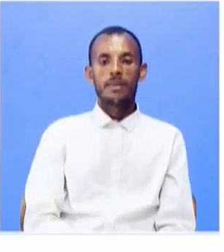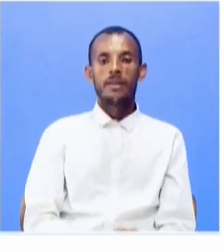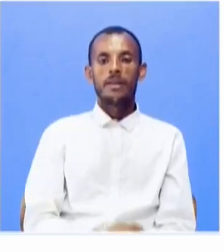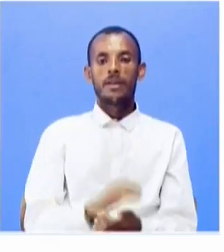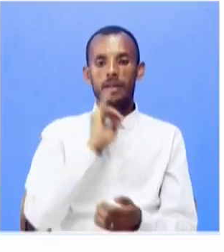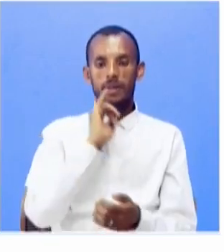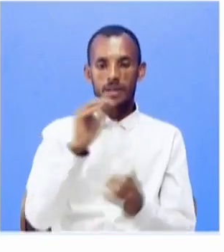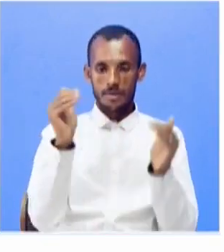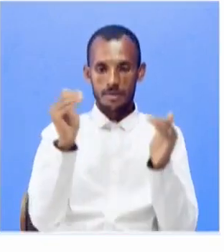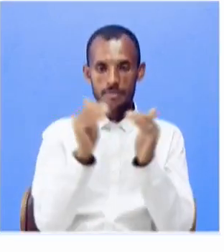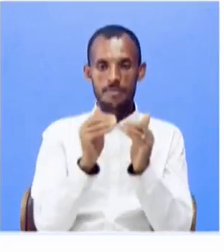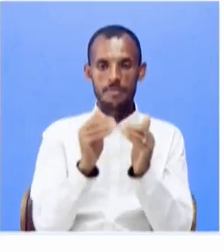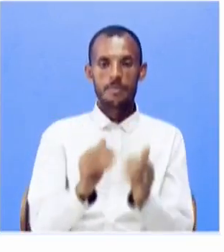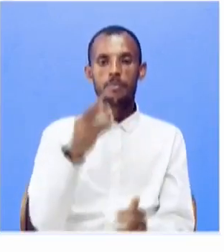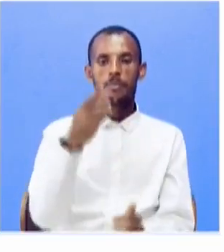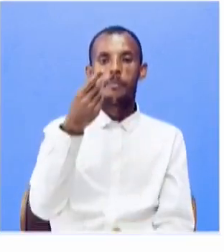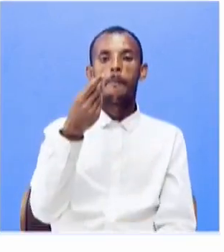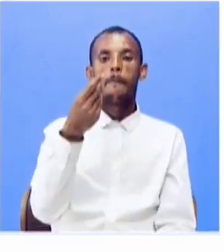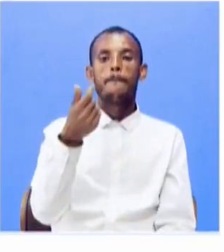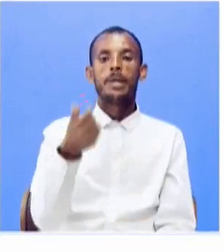is per